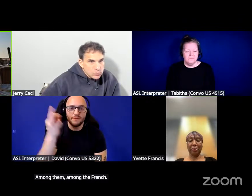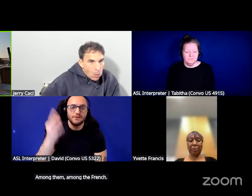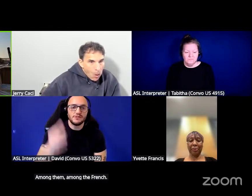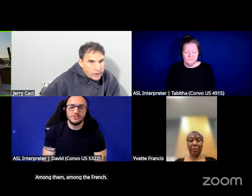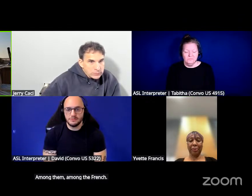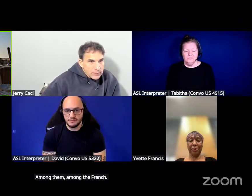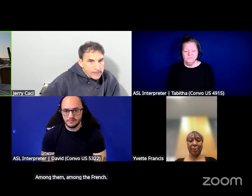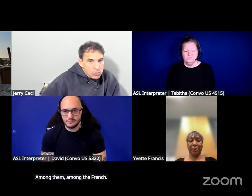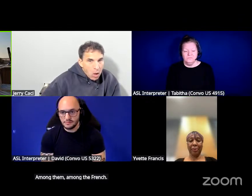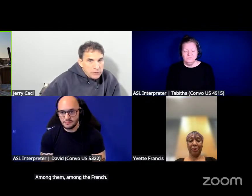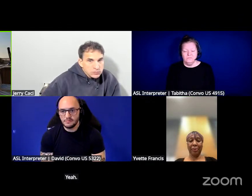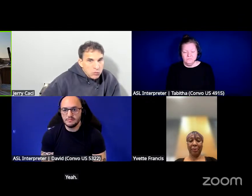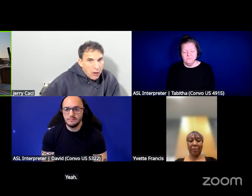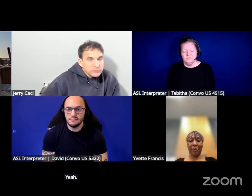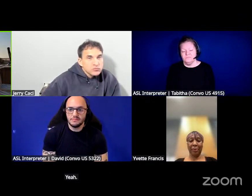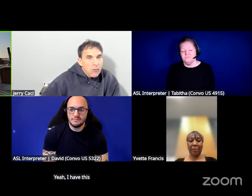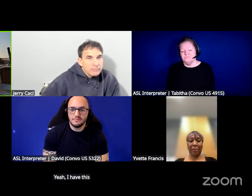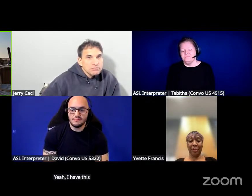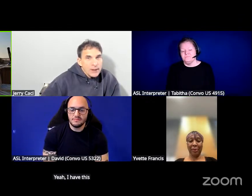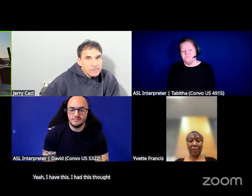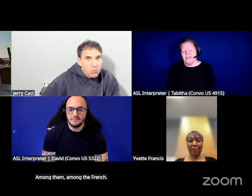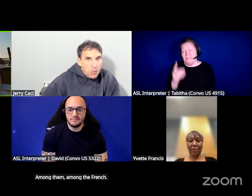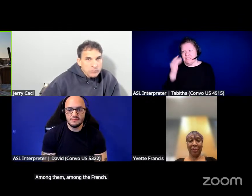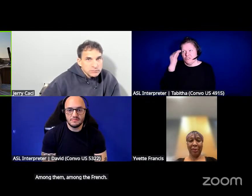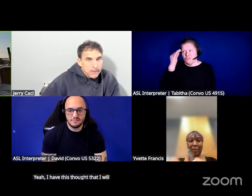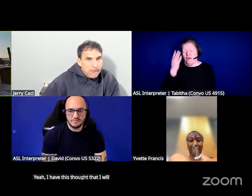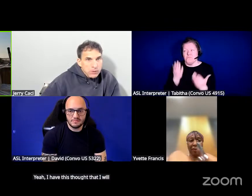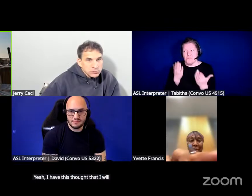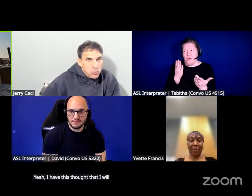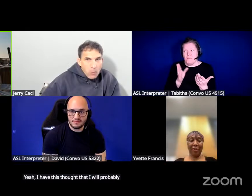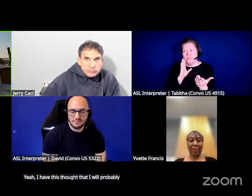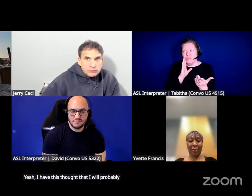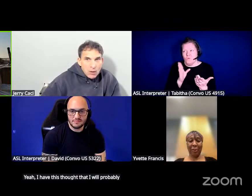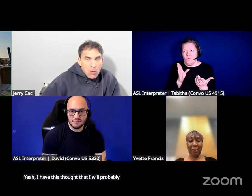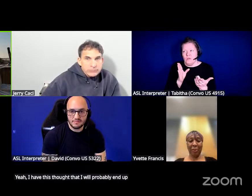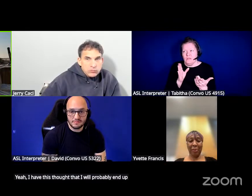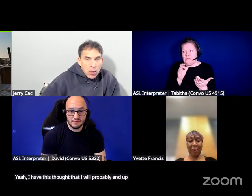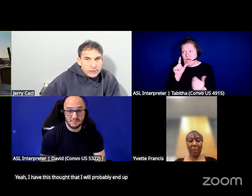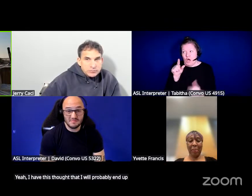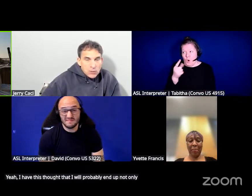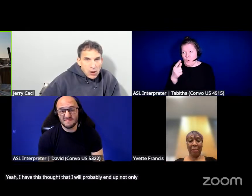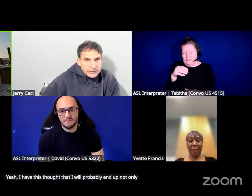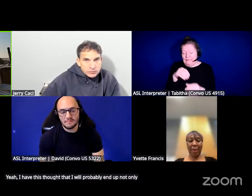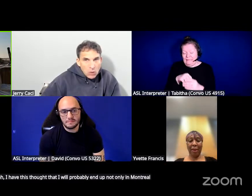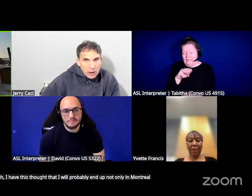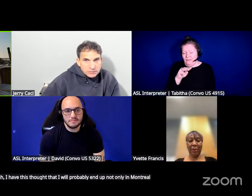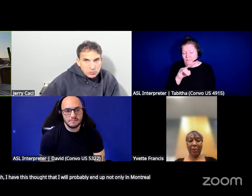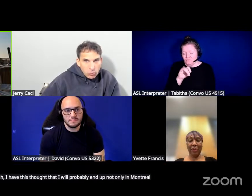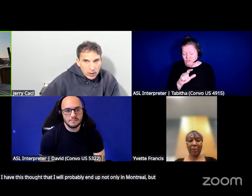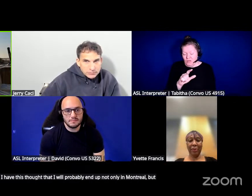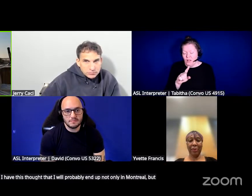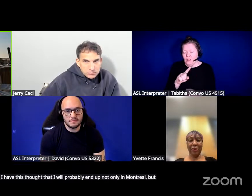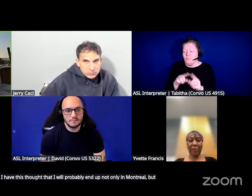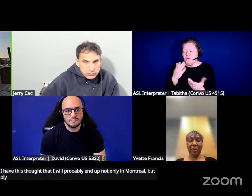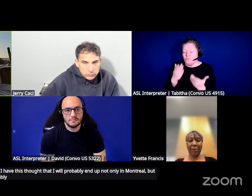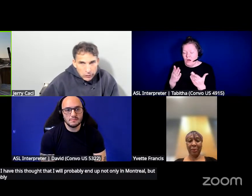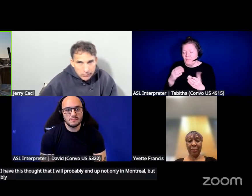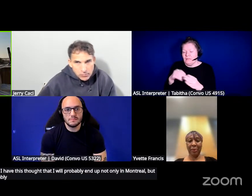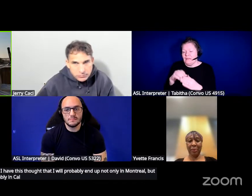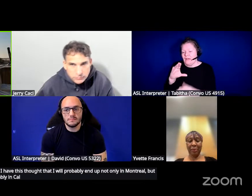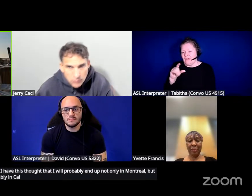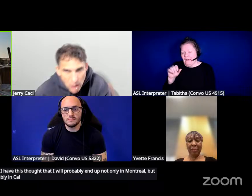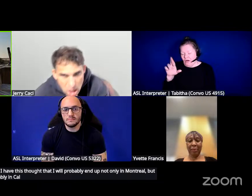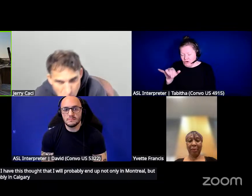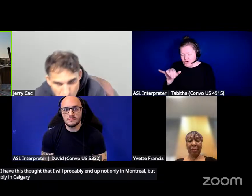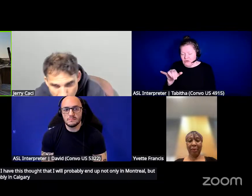Yeah, I have this thought that I will probably end up not only in Montreal, but probably in Calgary